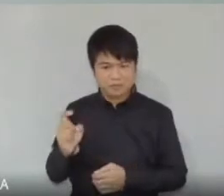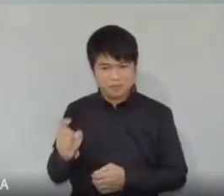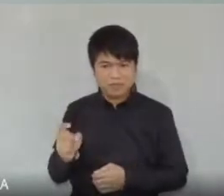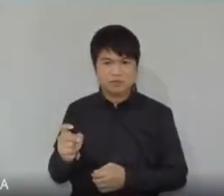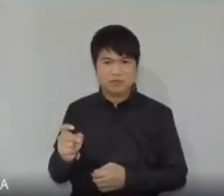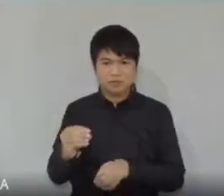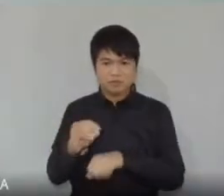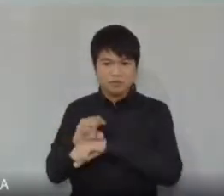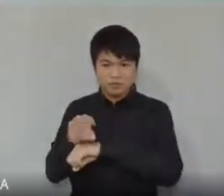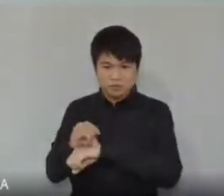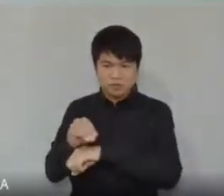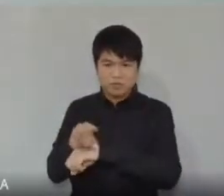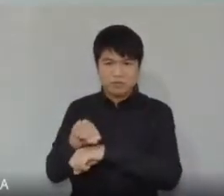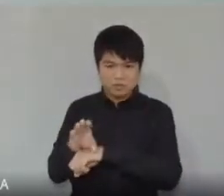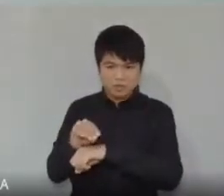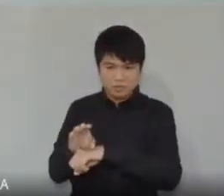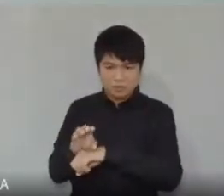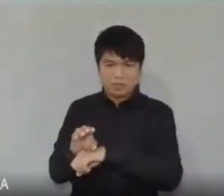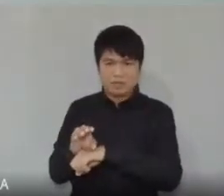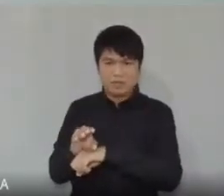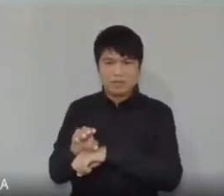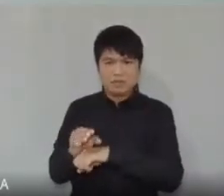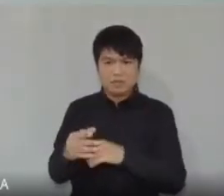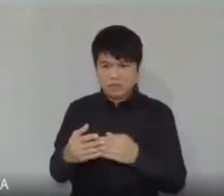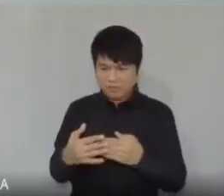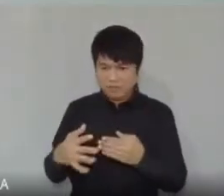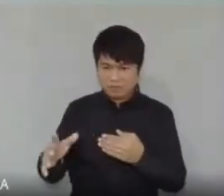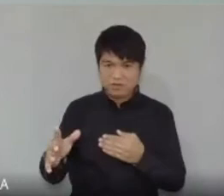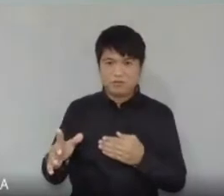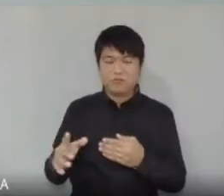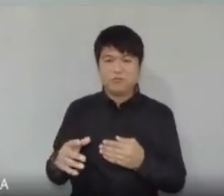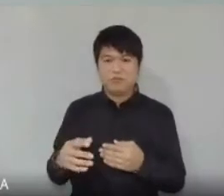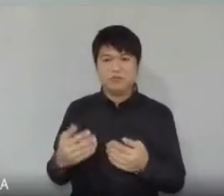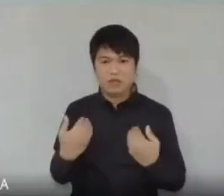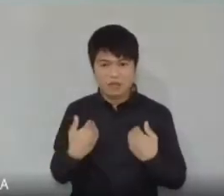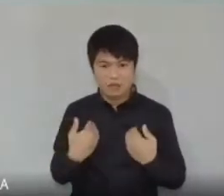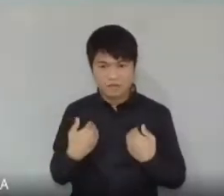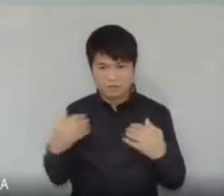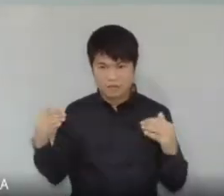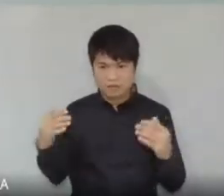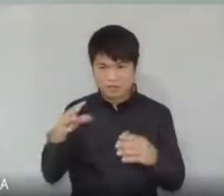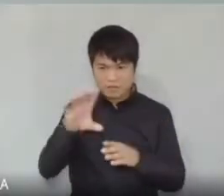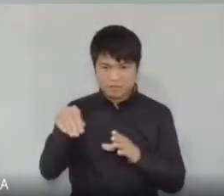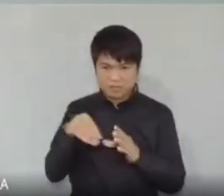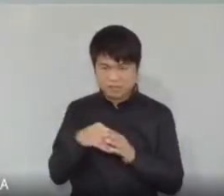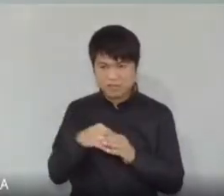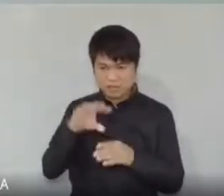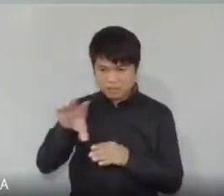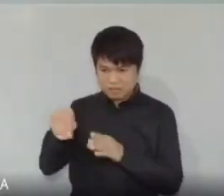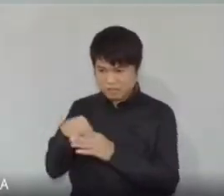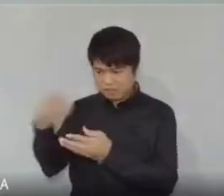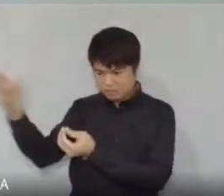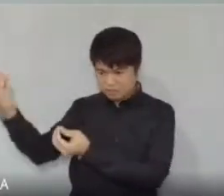healthcare systems. There will be panel discussions and open fora over the next few weeks to jointly craft